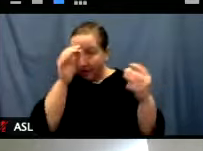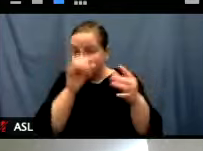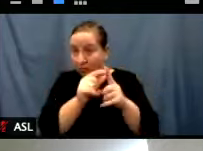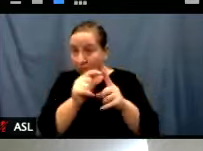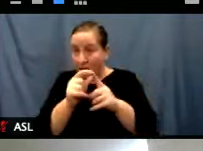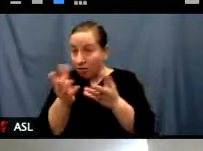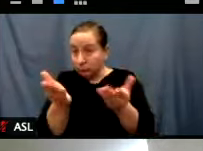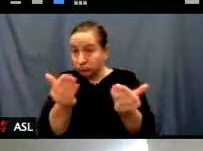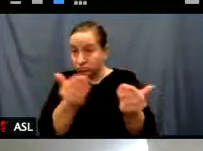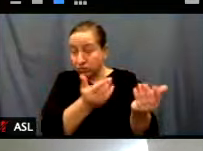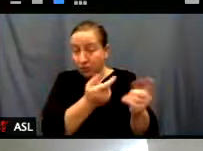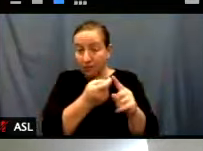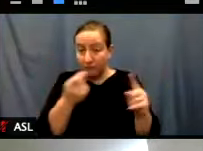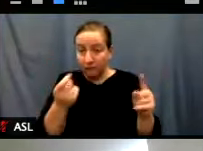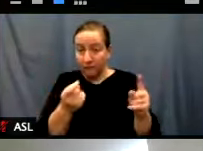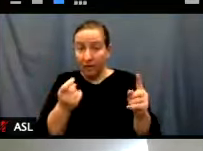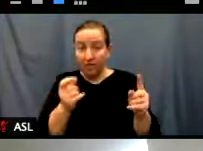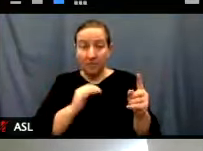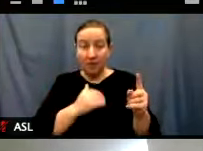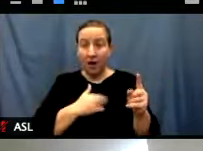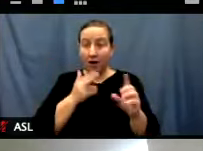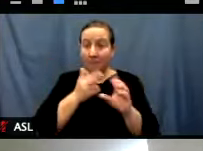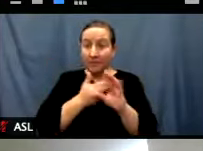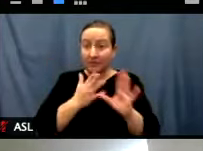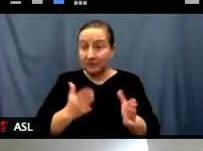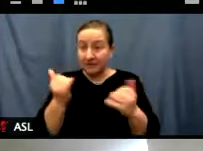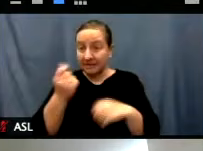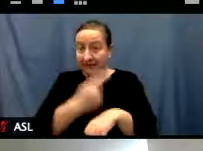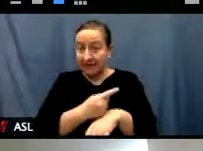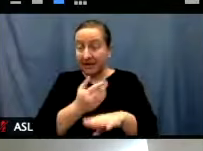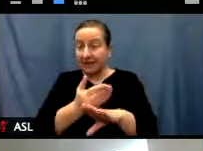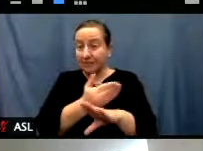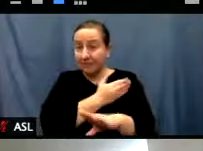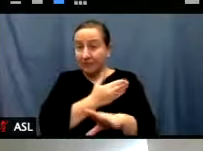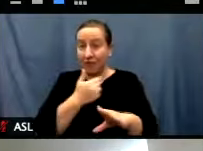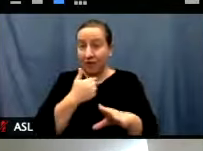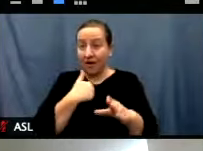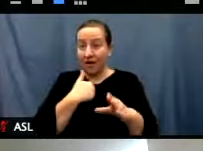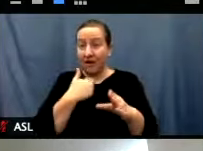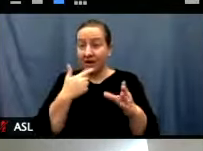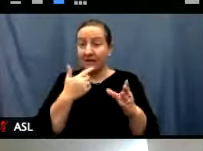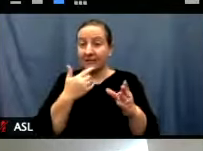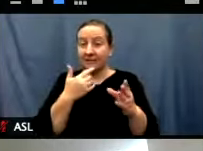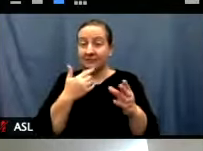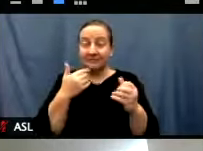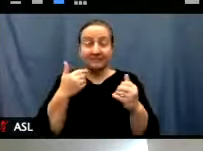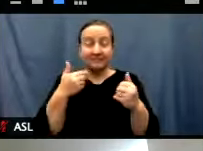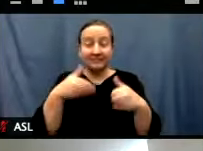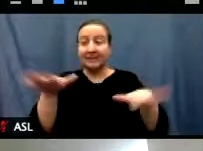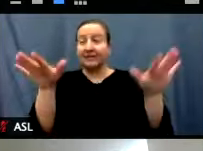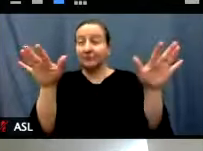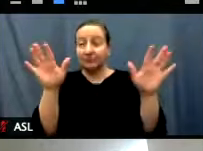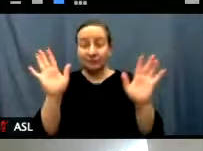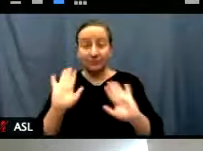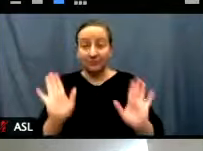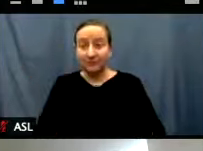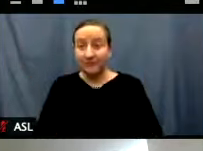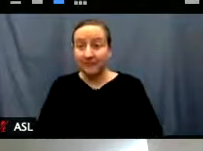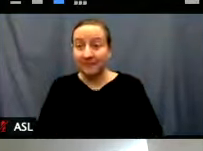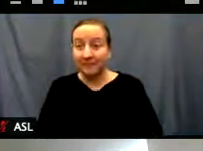from our participants today before I send you all on your merry way?